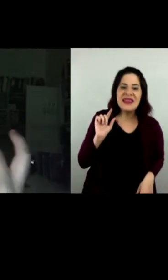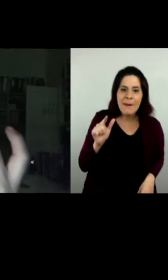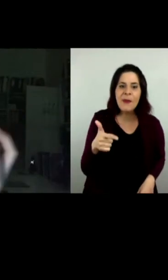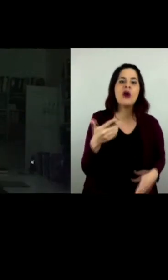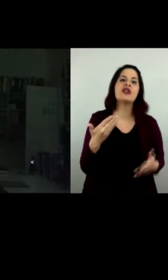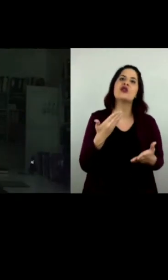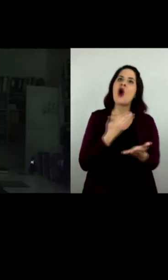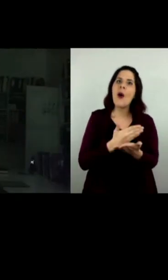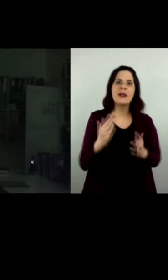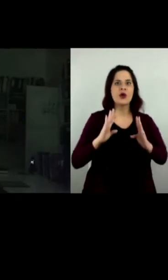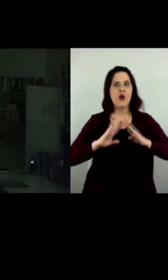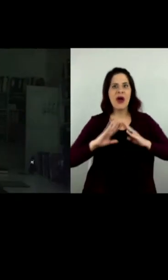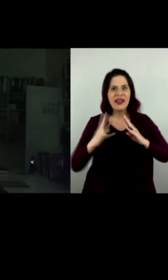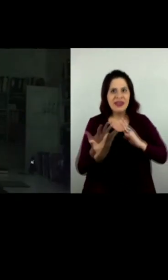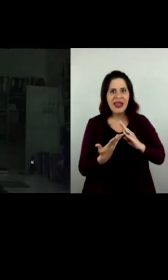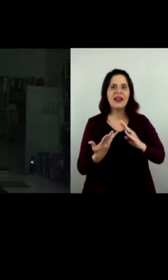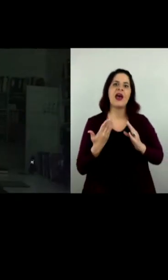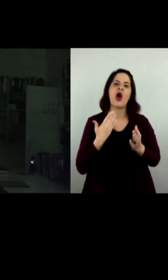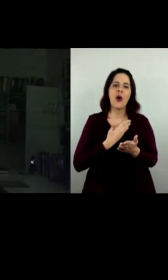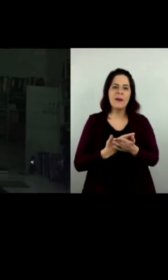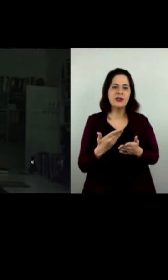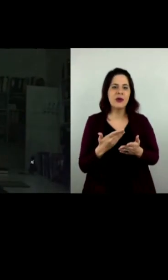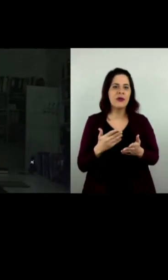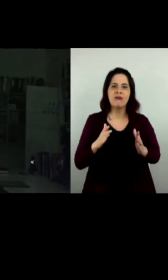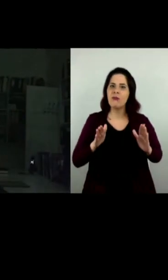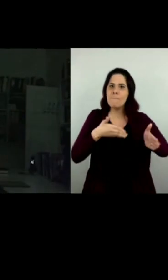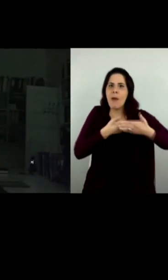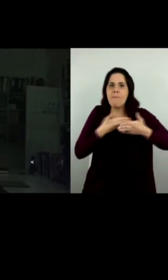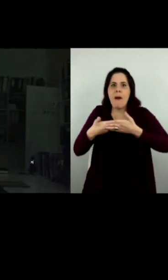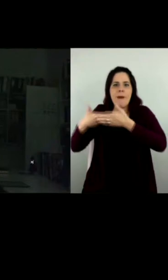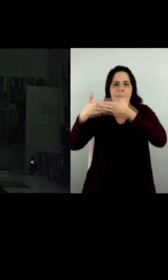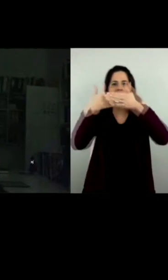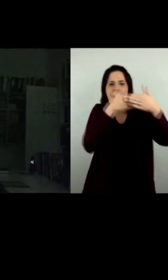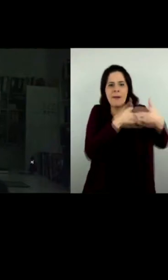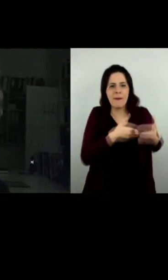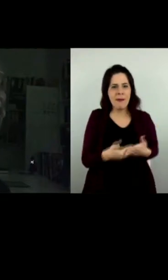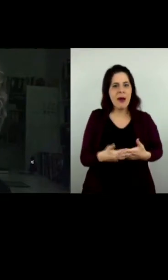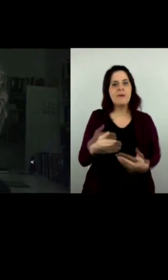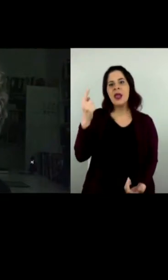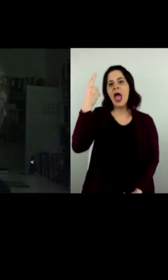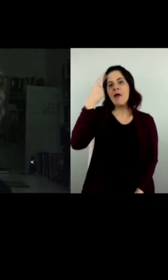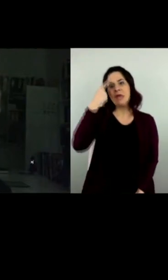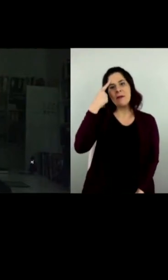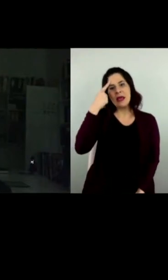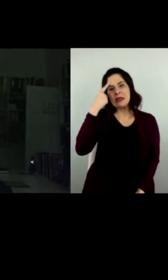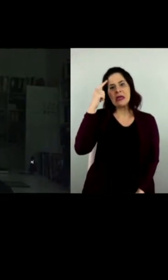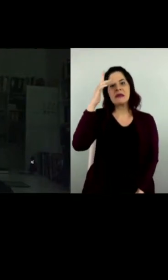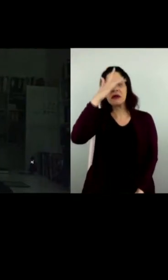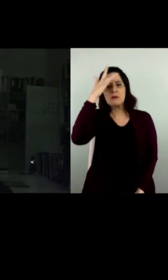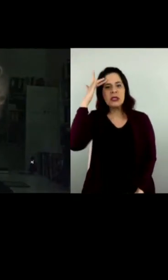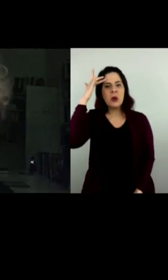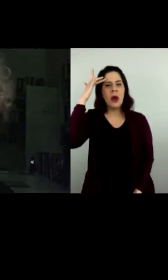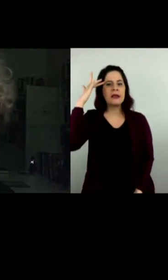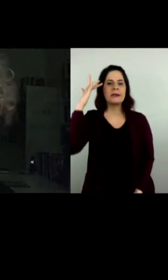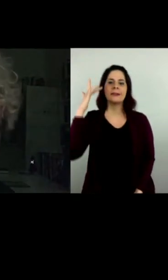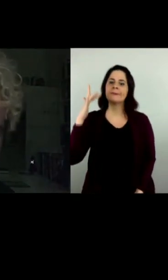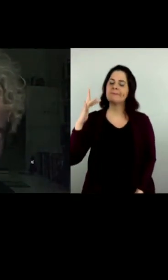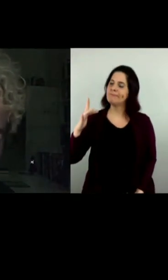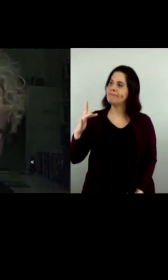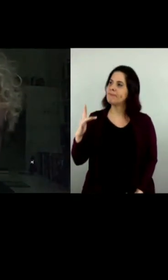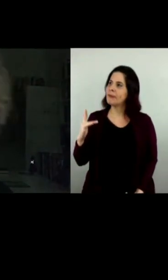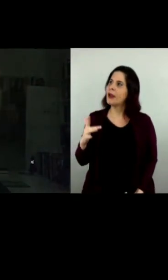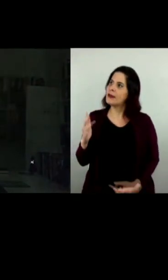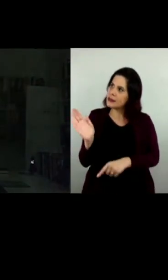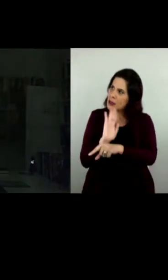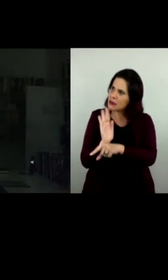started. I was sitting here just where I'm talking to you now. I'm here, and I was noticing that people who are teaching cinema